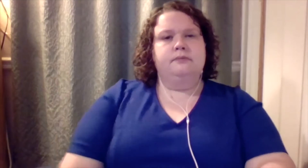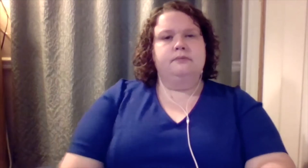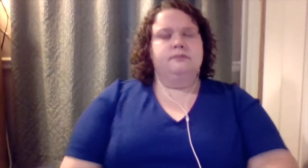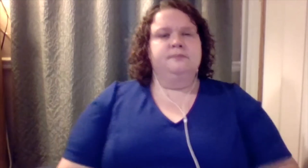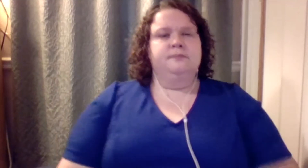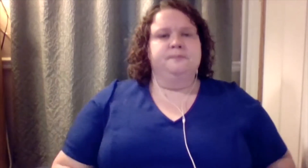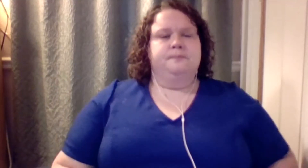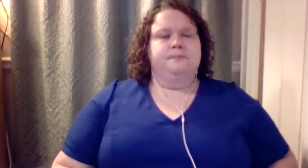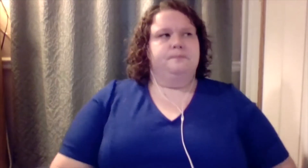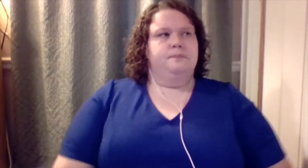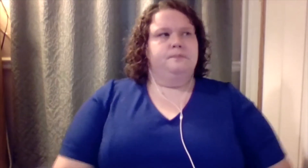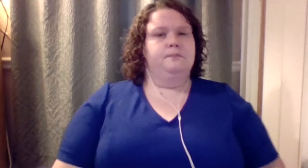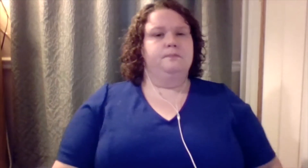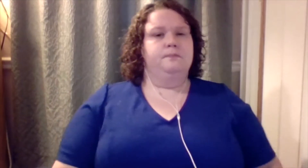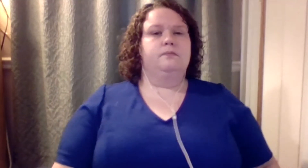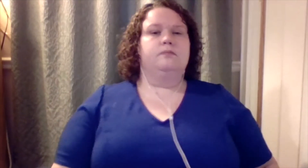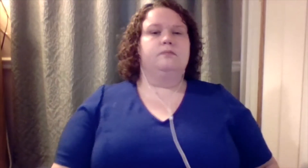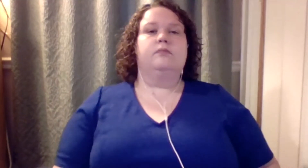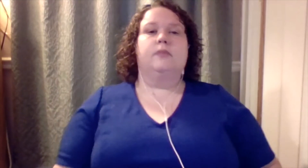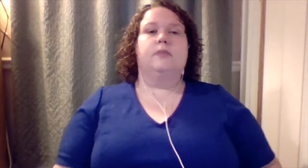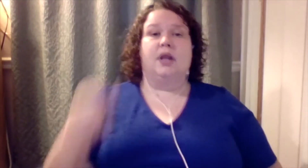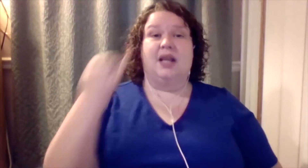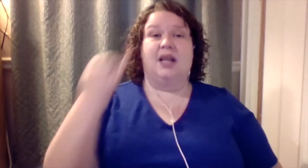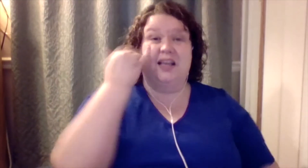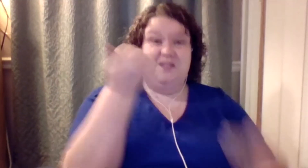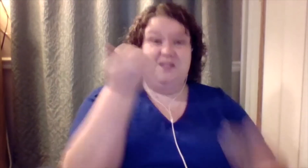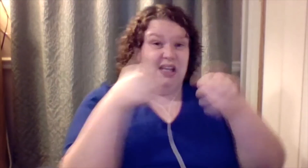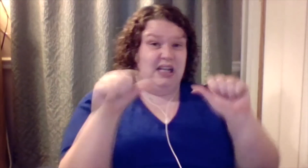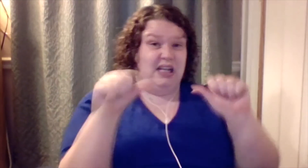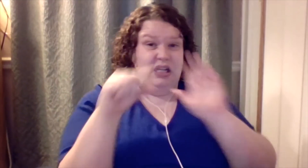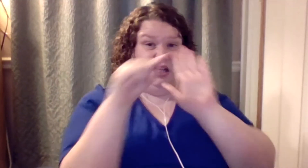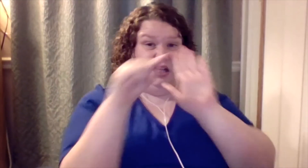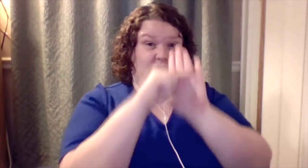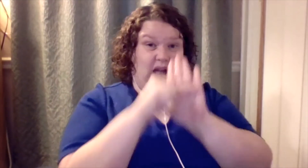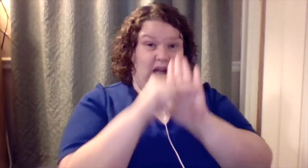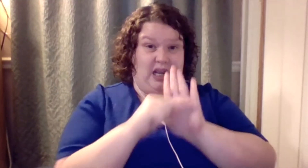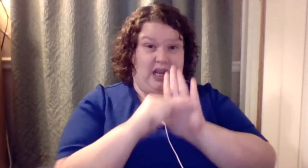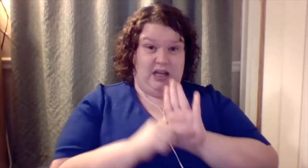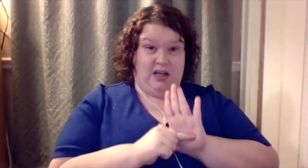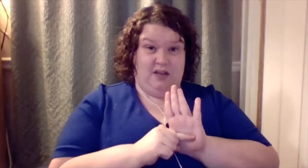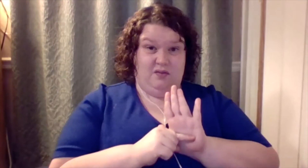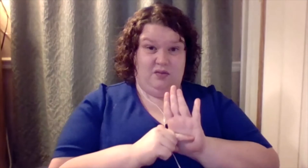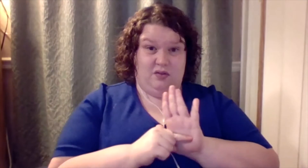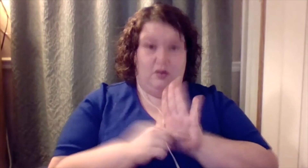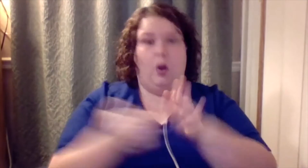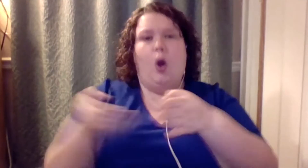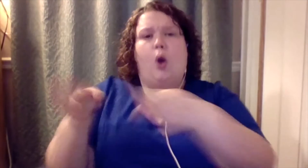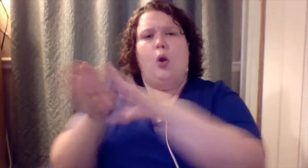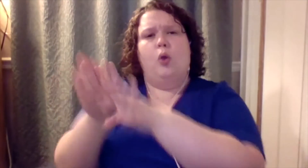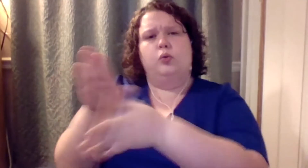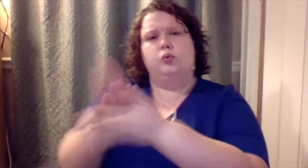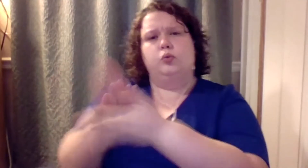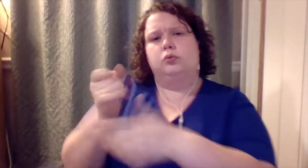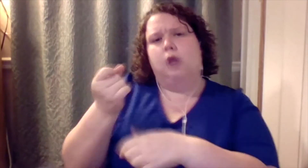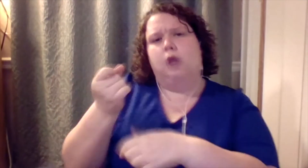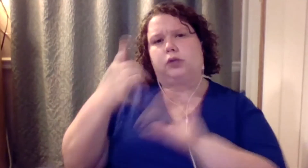And so I guess if those have been explicitly stated, anybody has those, share